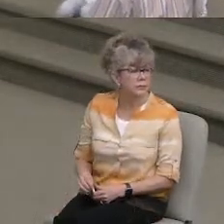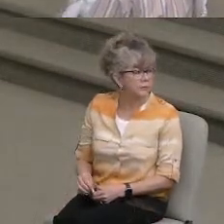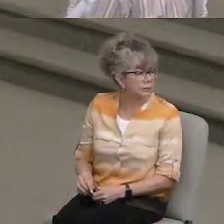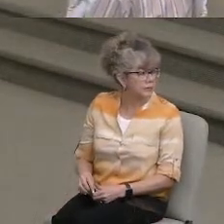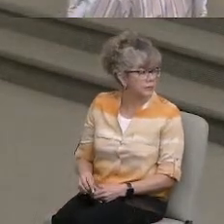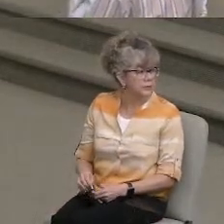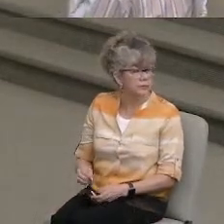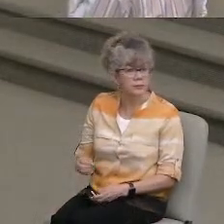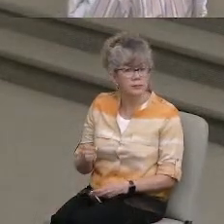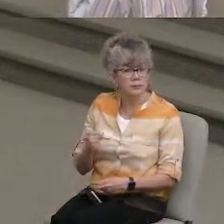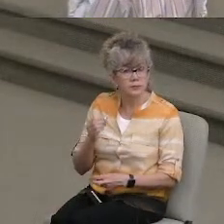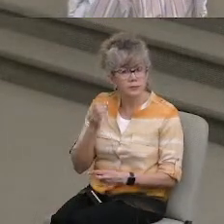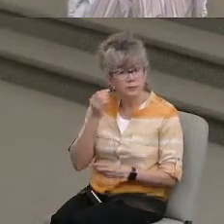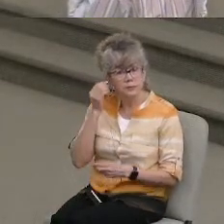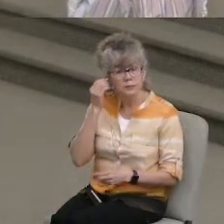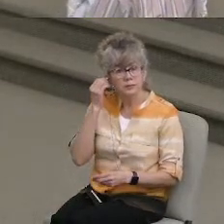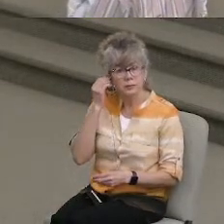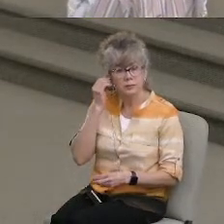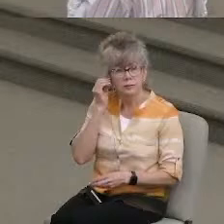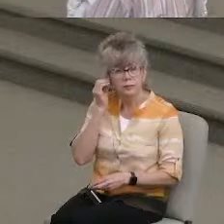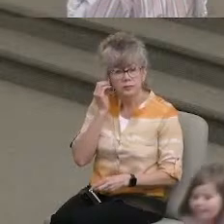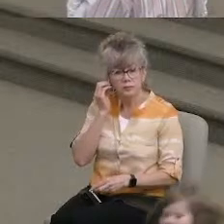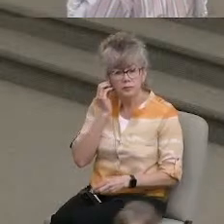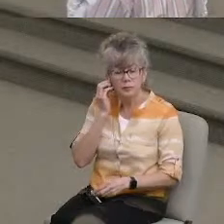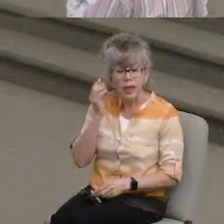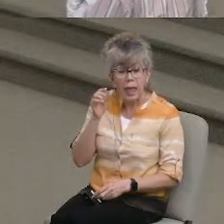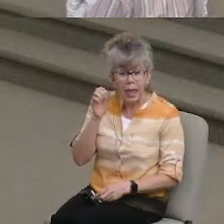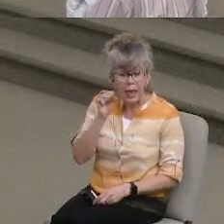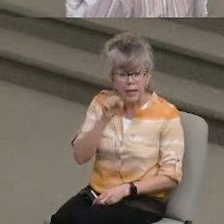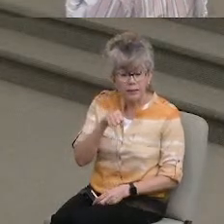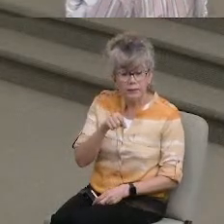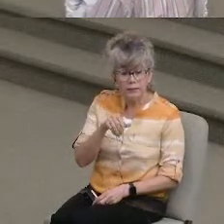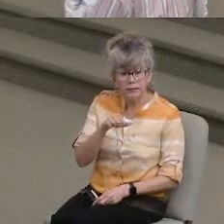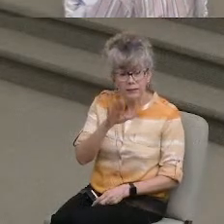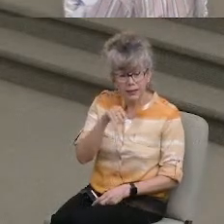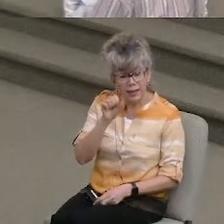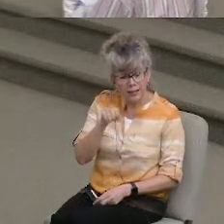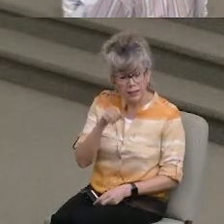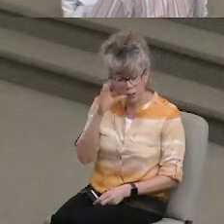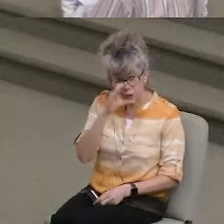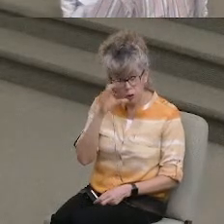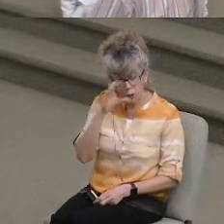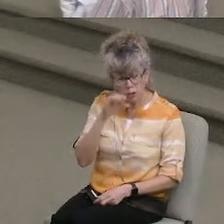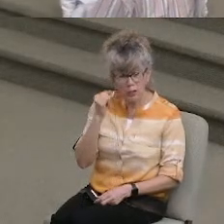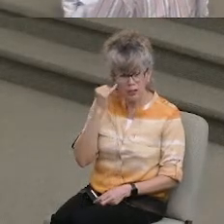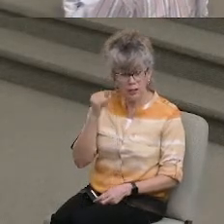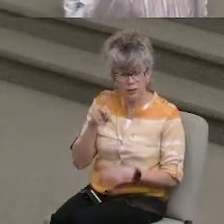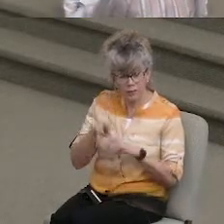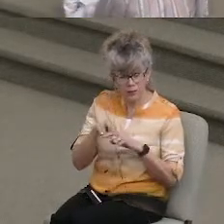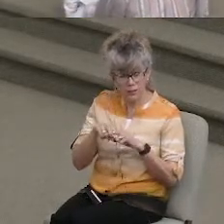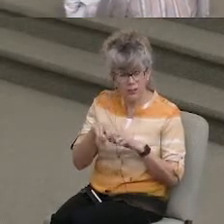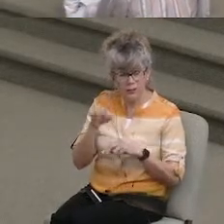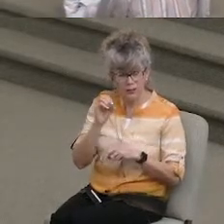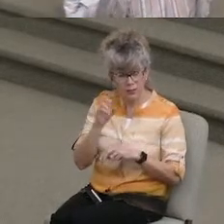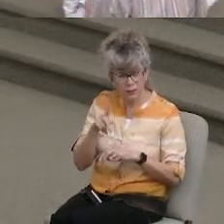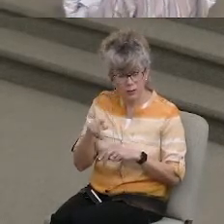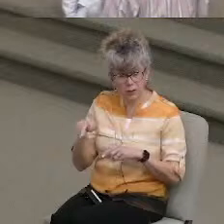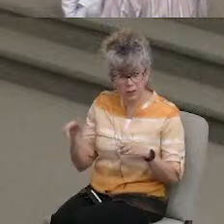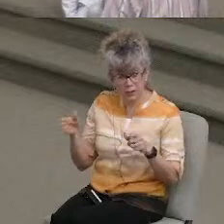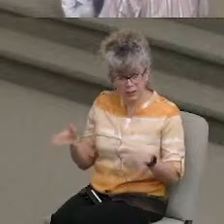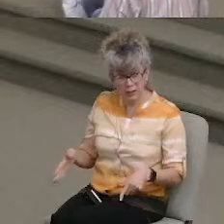The world and its desires pass away, but whoever does the will of God will live forever.